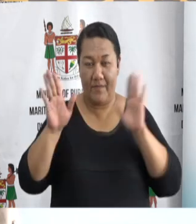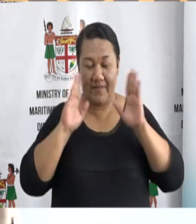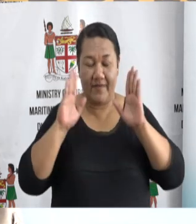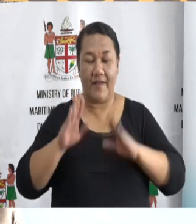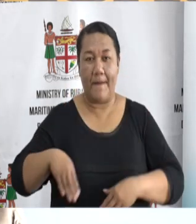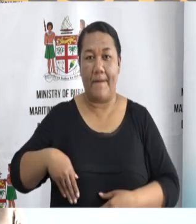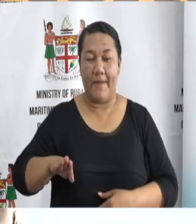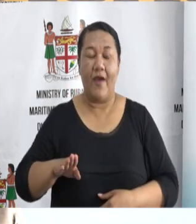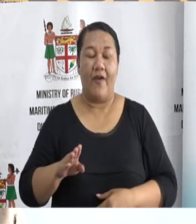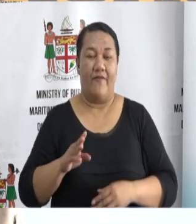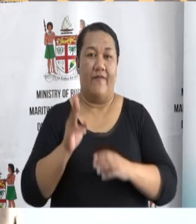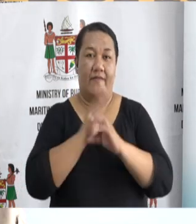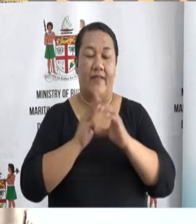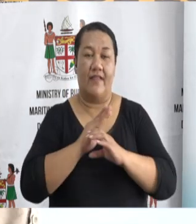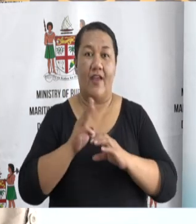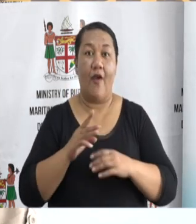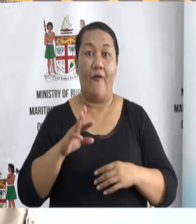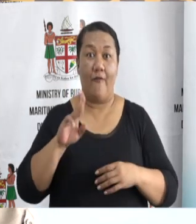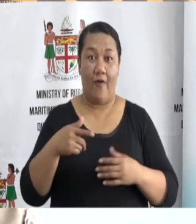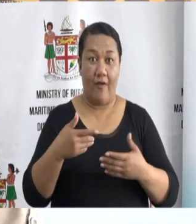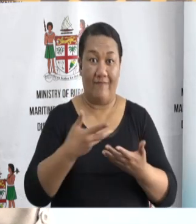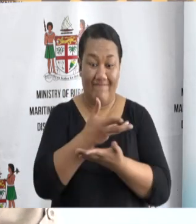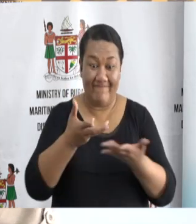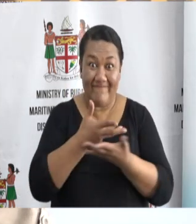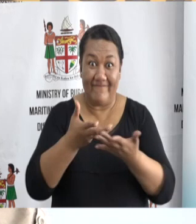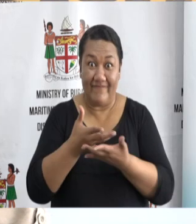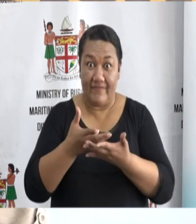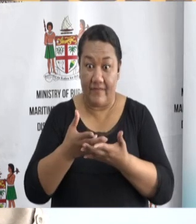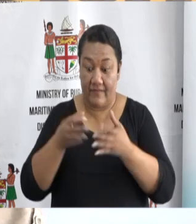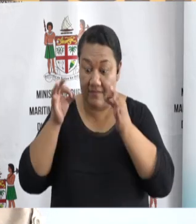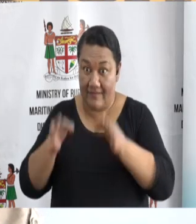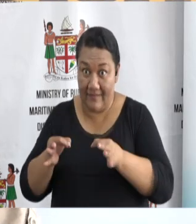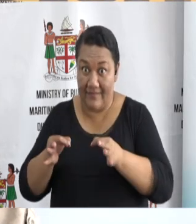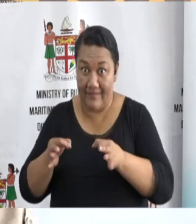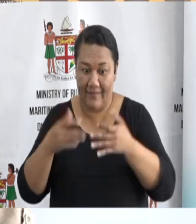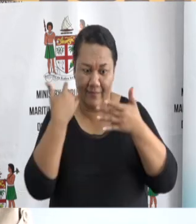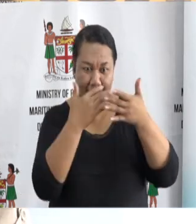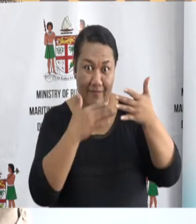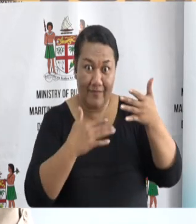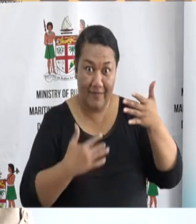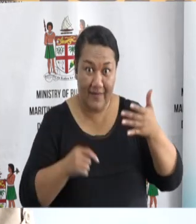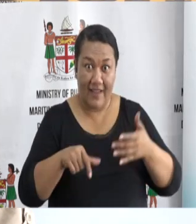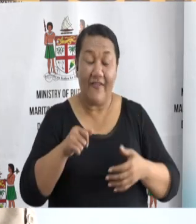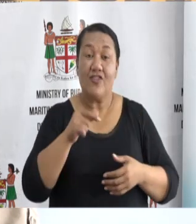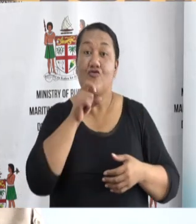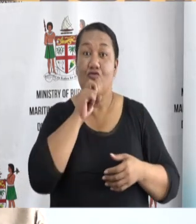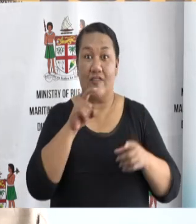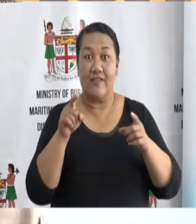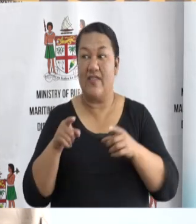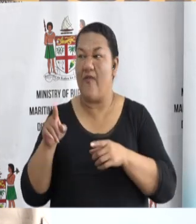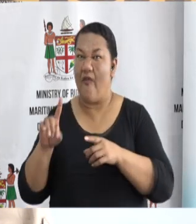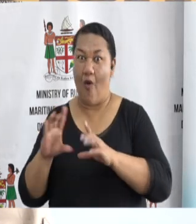Bulavanak and good afternoon, members of the media. Upon the deliberation of the Emergency Committee this